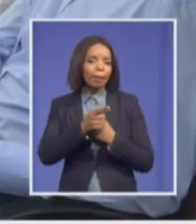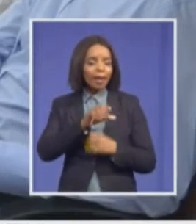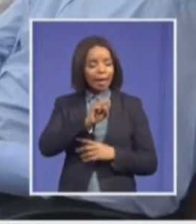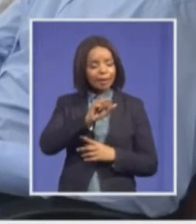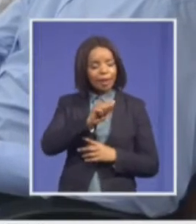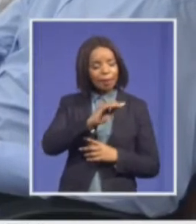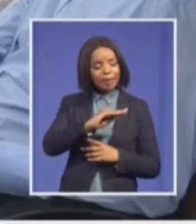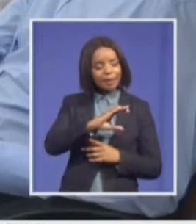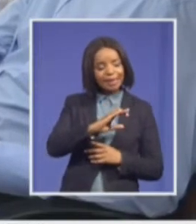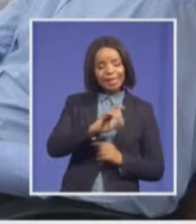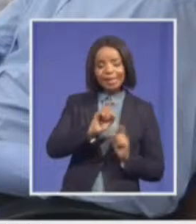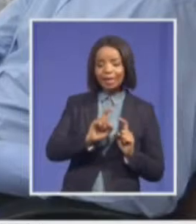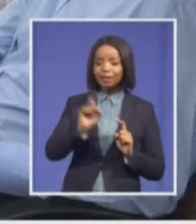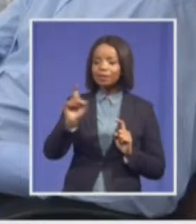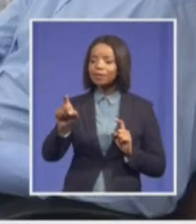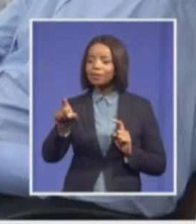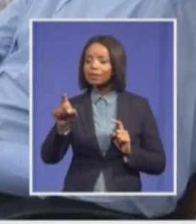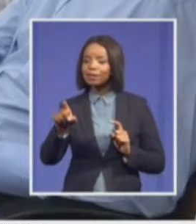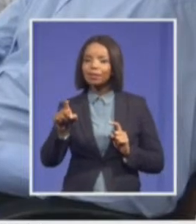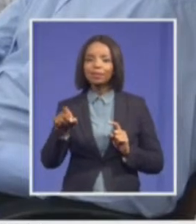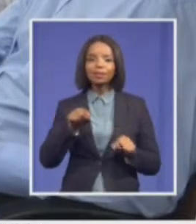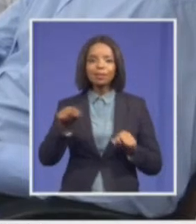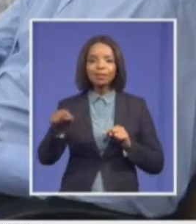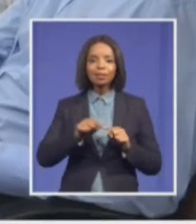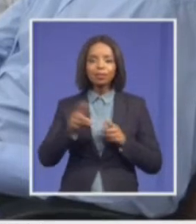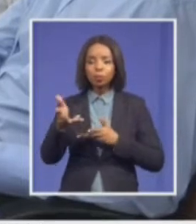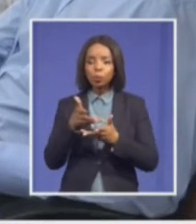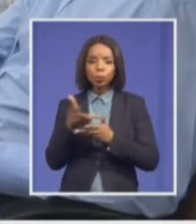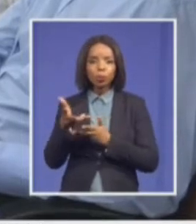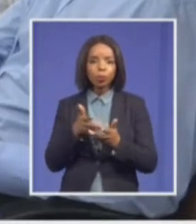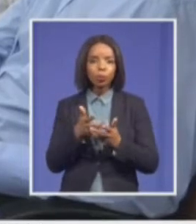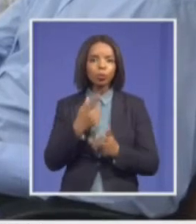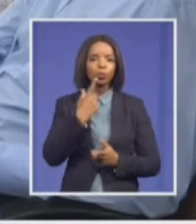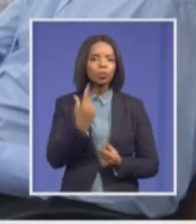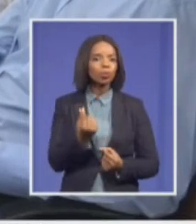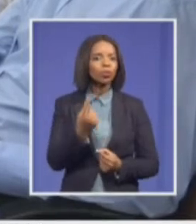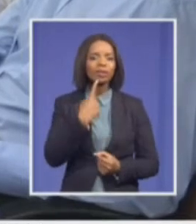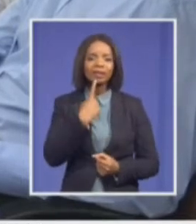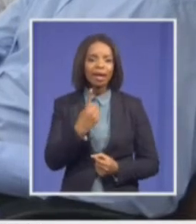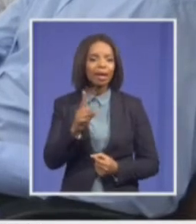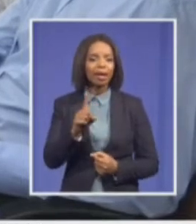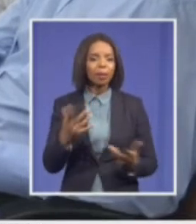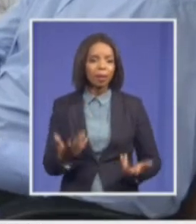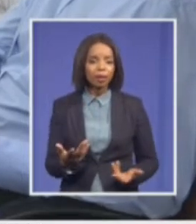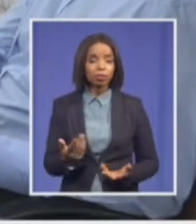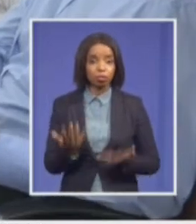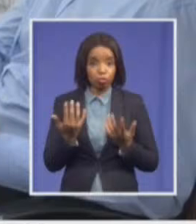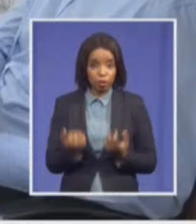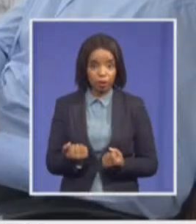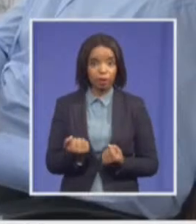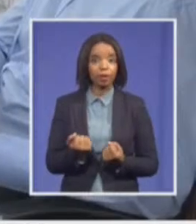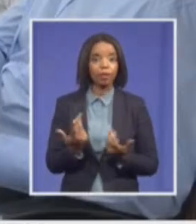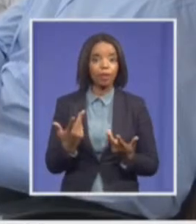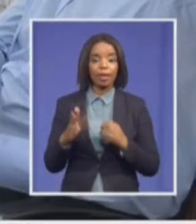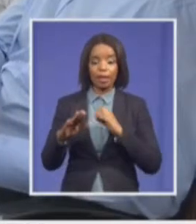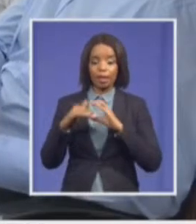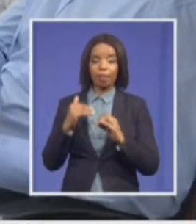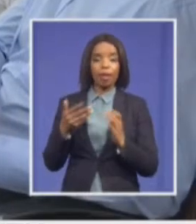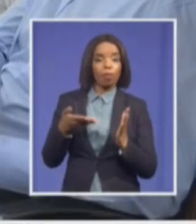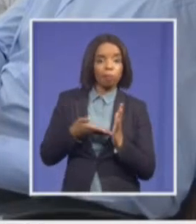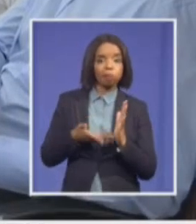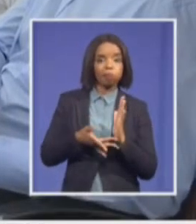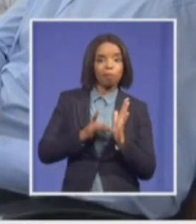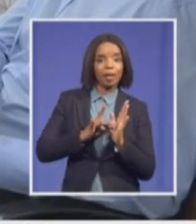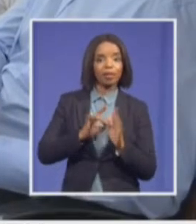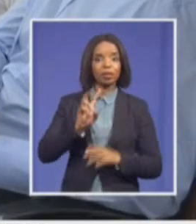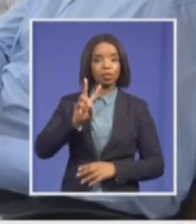you receive an email from the employee, which appears on page 27. That is on Friday, September